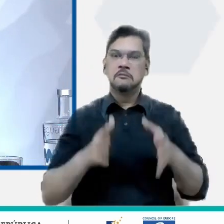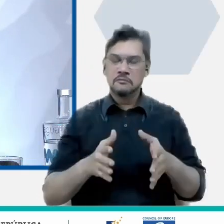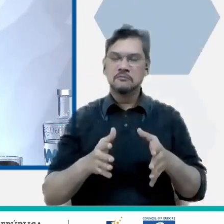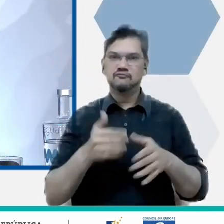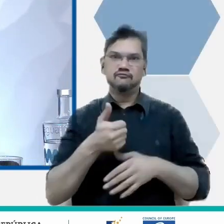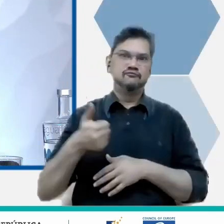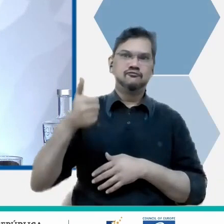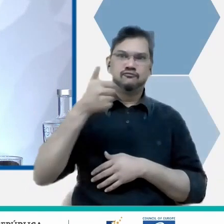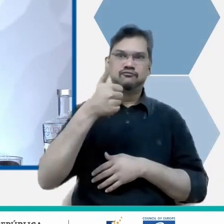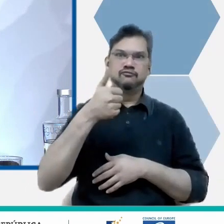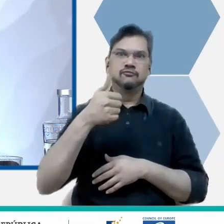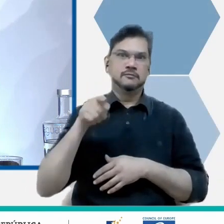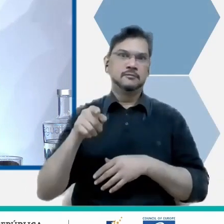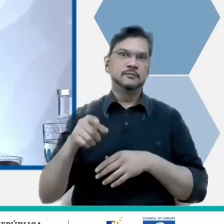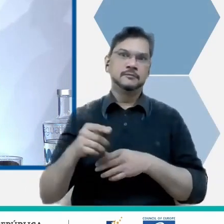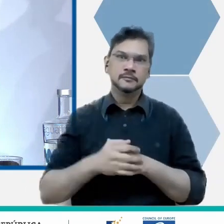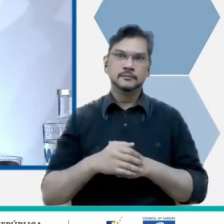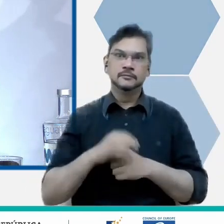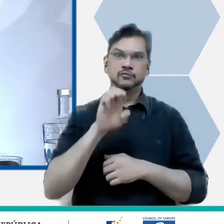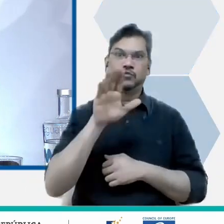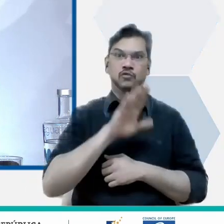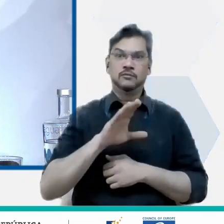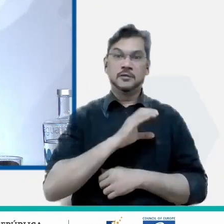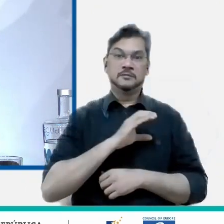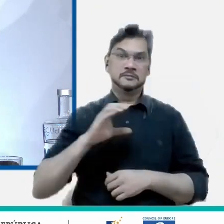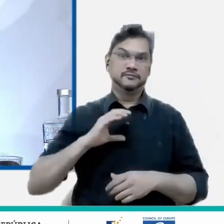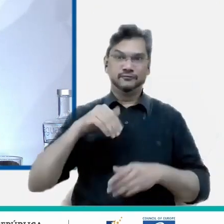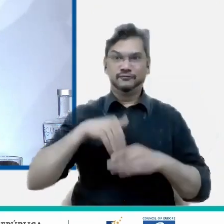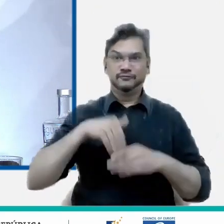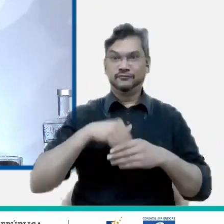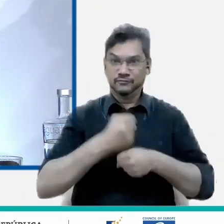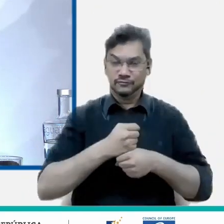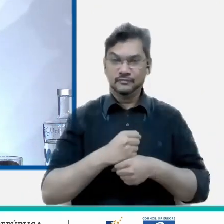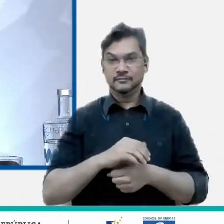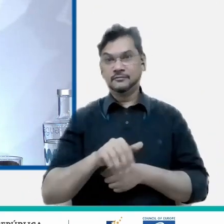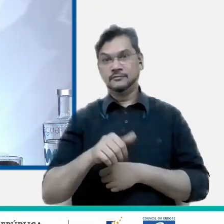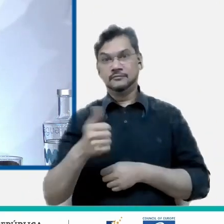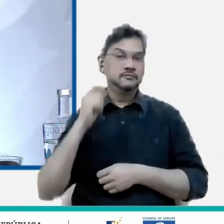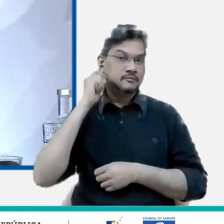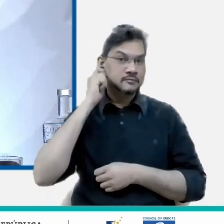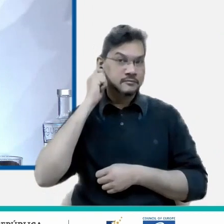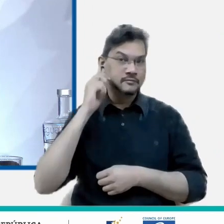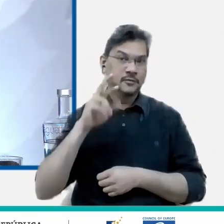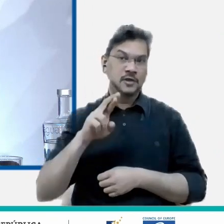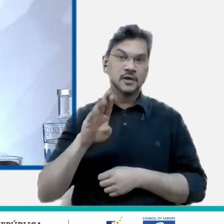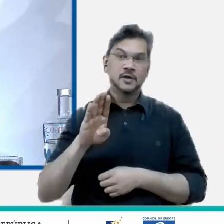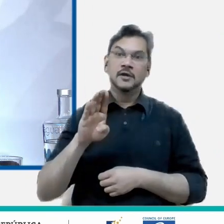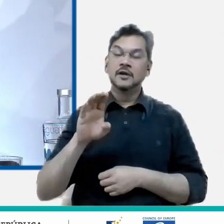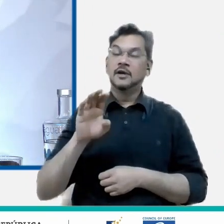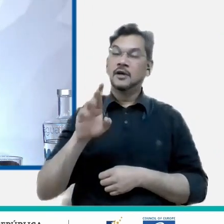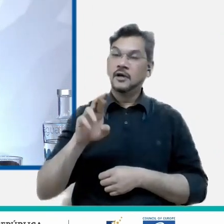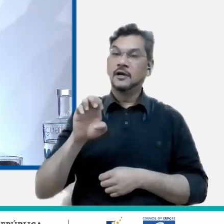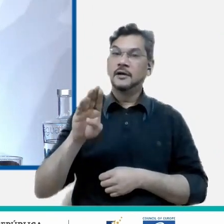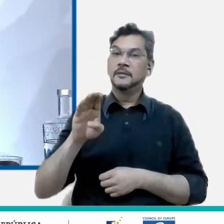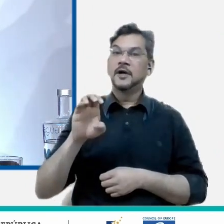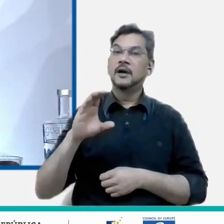and Prevention of the European Commission. Ms. Rebecca Freitag, representative of the United Nations Major Group for